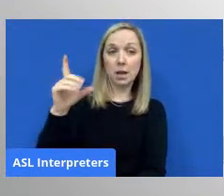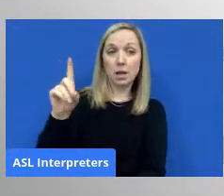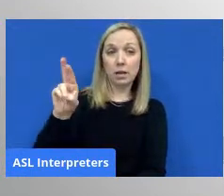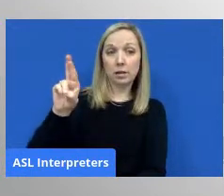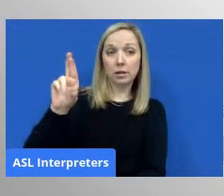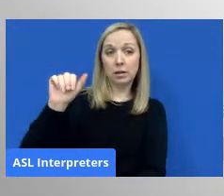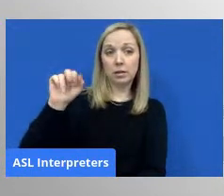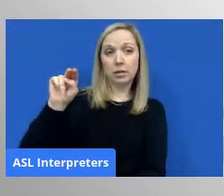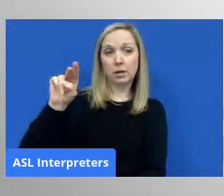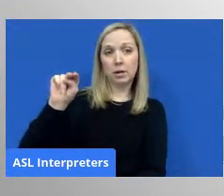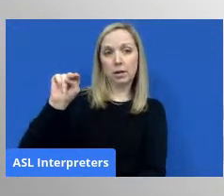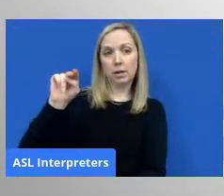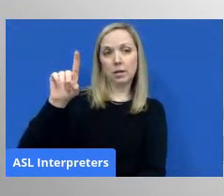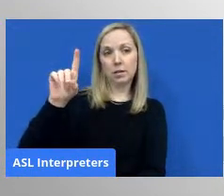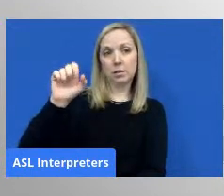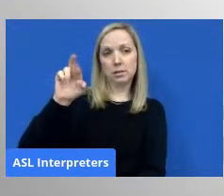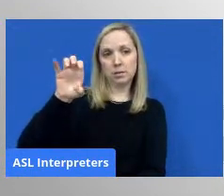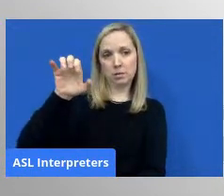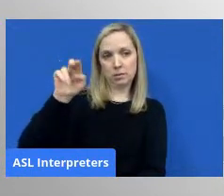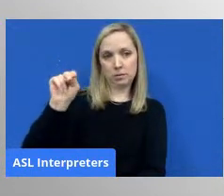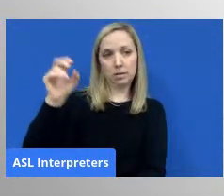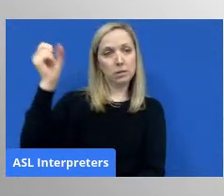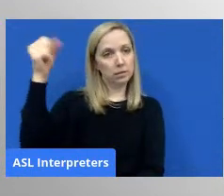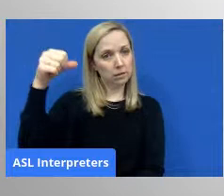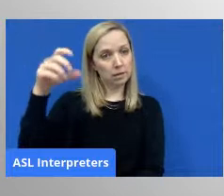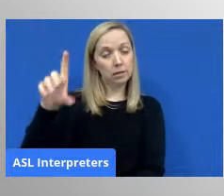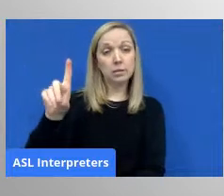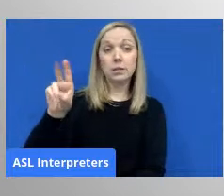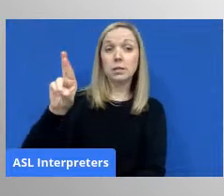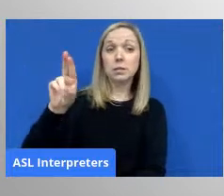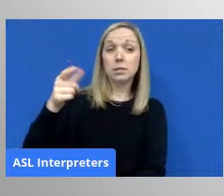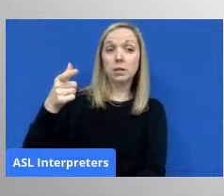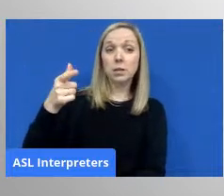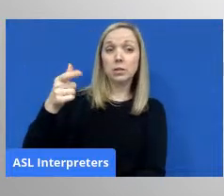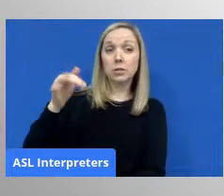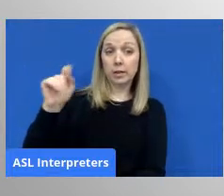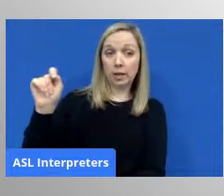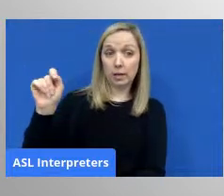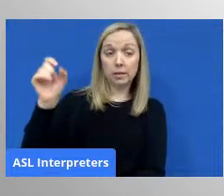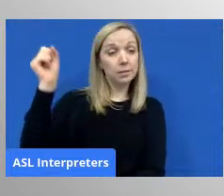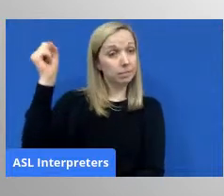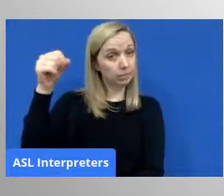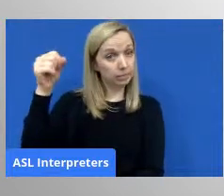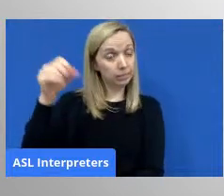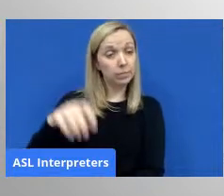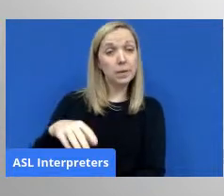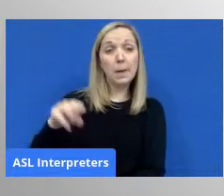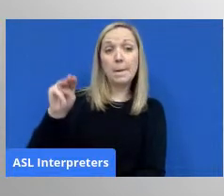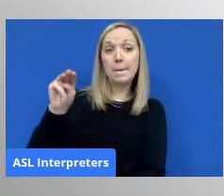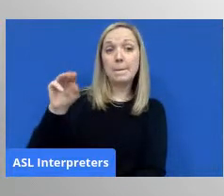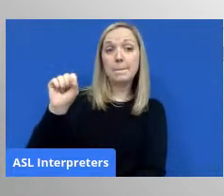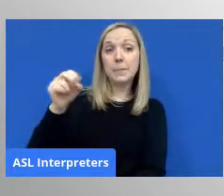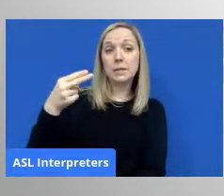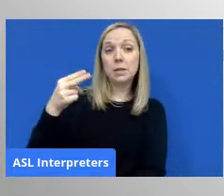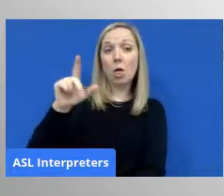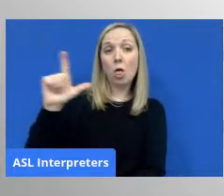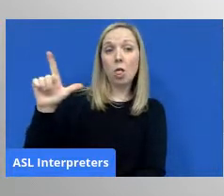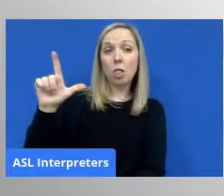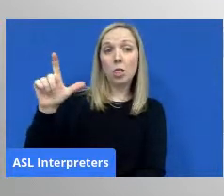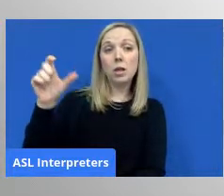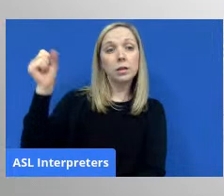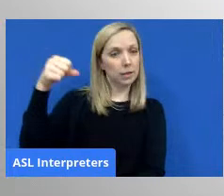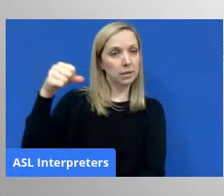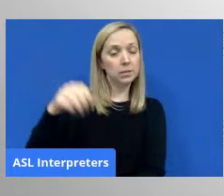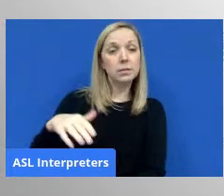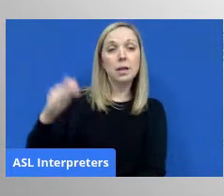Anderson? Yes. Dr. Gant? Yes. Ms. Hull? Yes. And Dr.